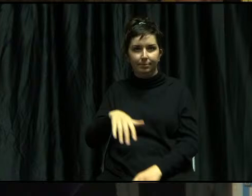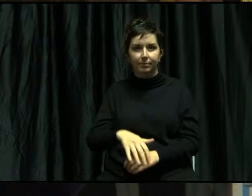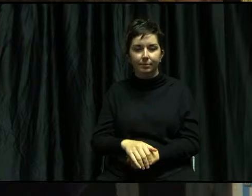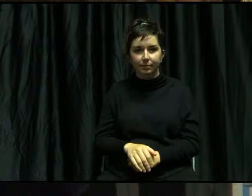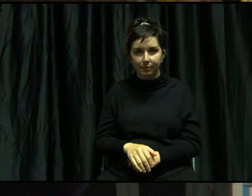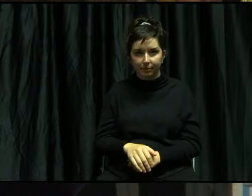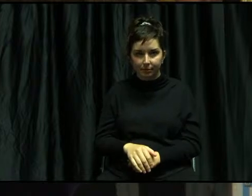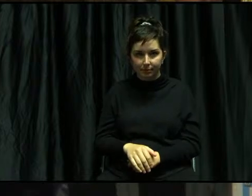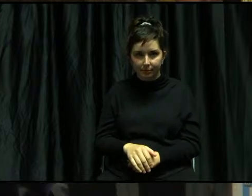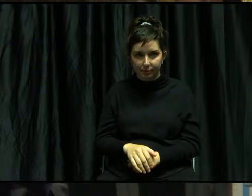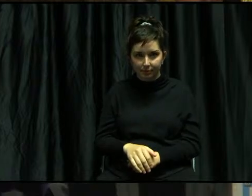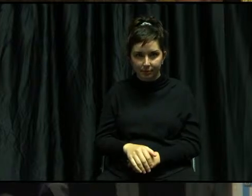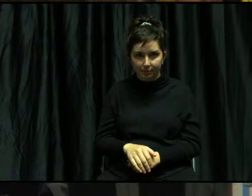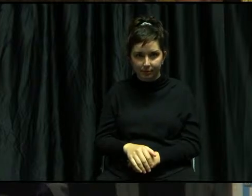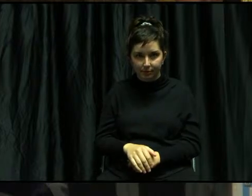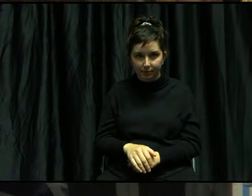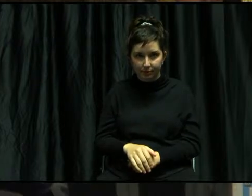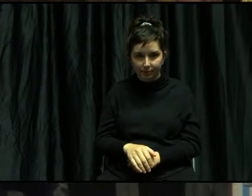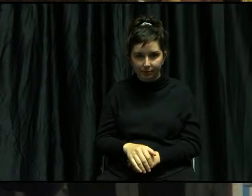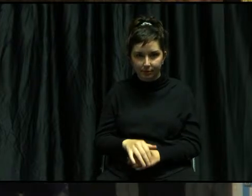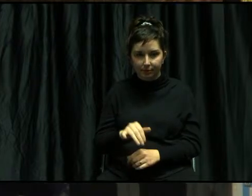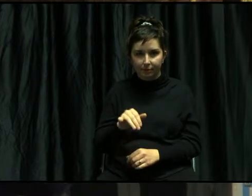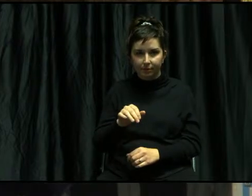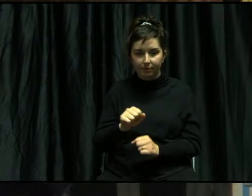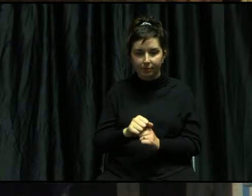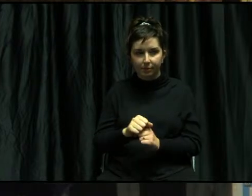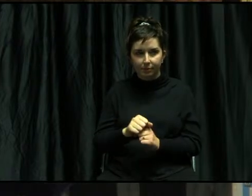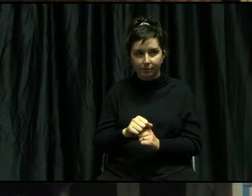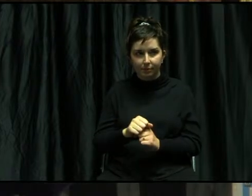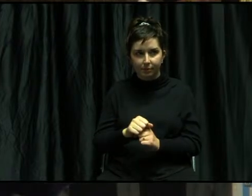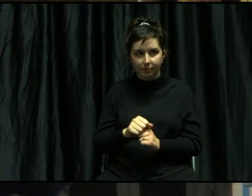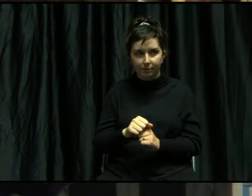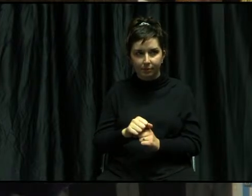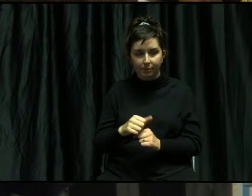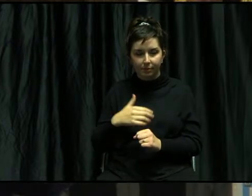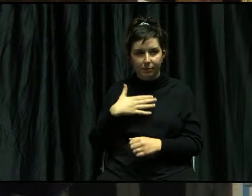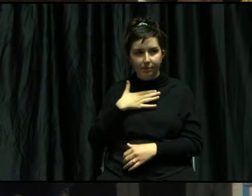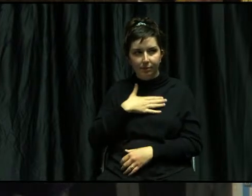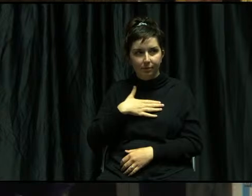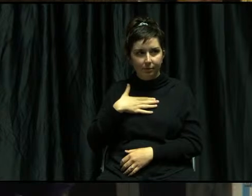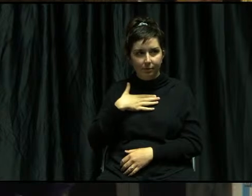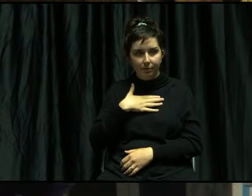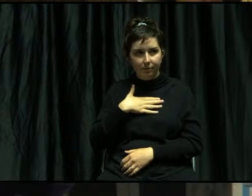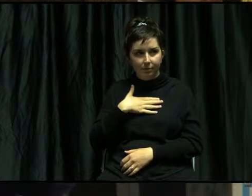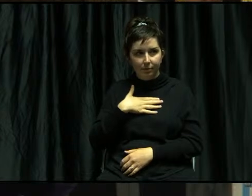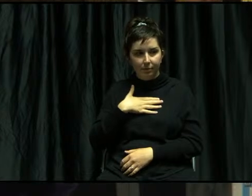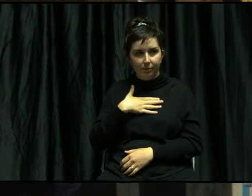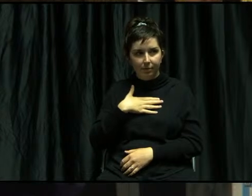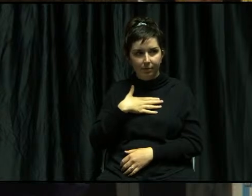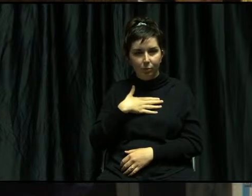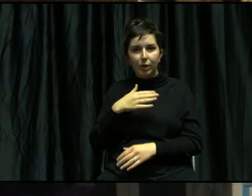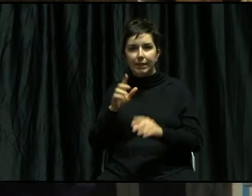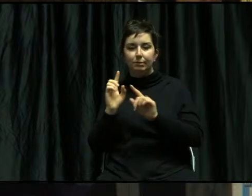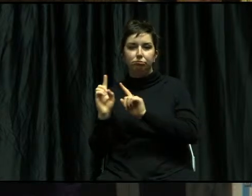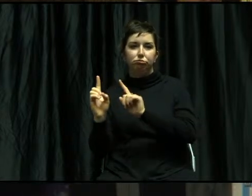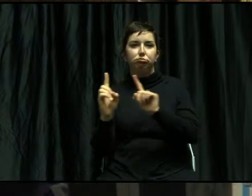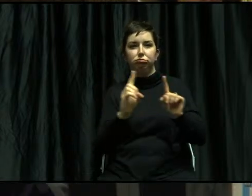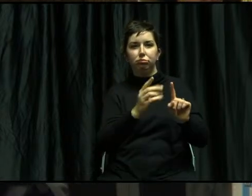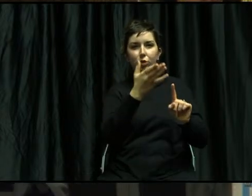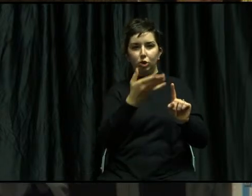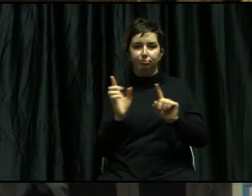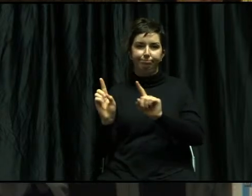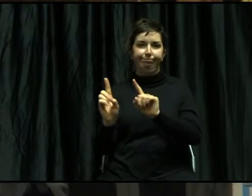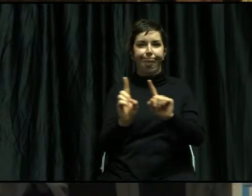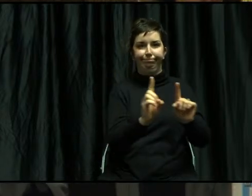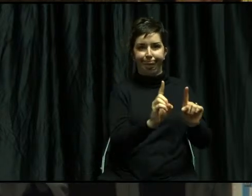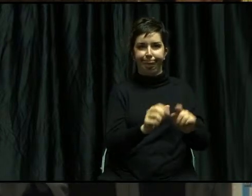Tarbox, WSU's Vice President for Administrative Services, please escort her to the podium and assist in the hooding.